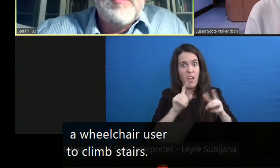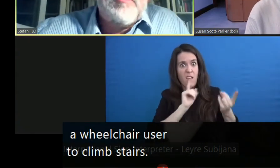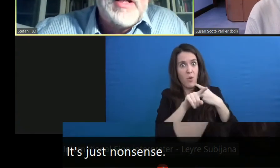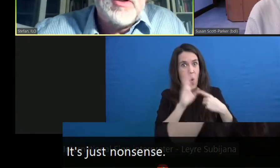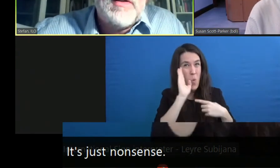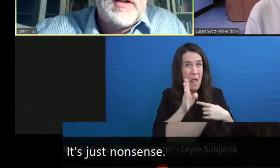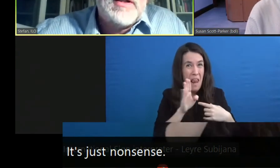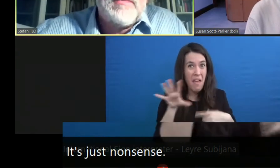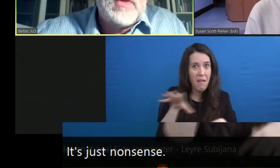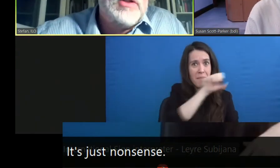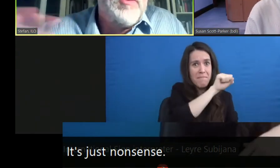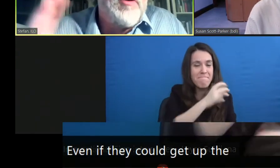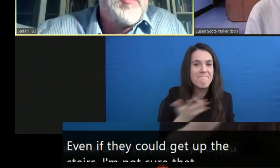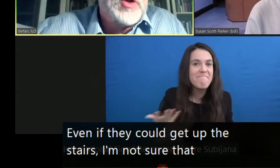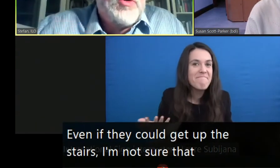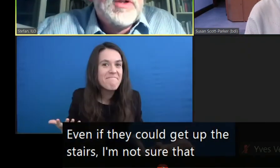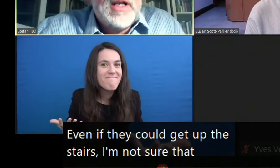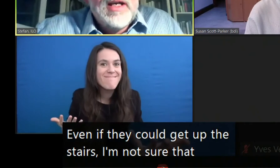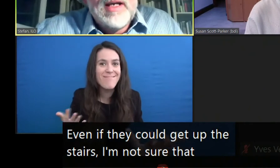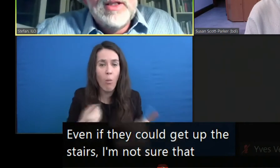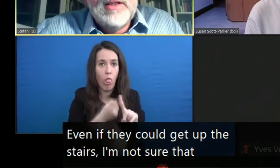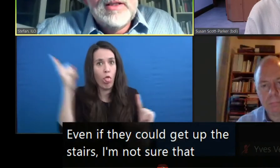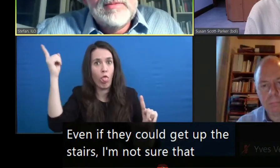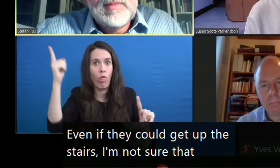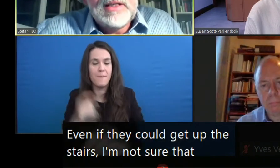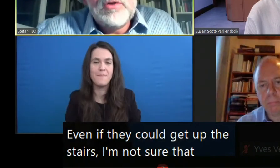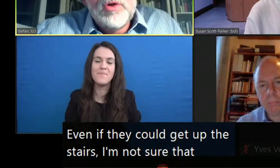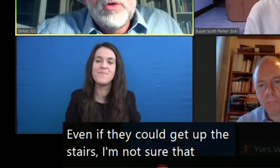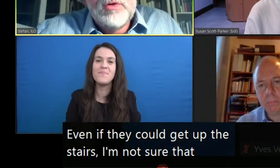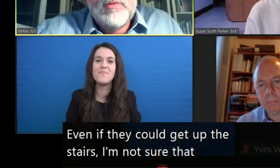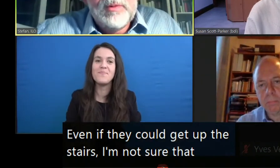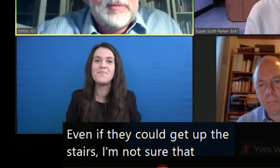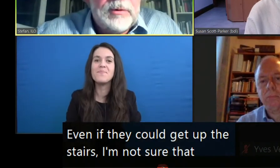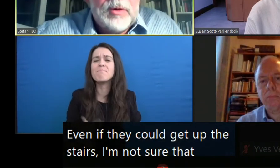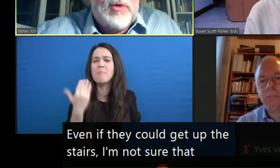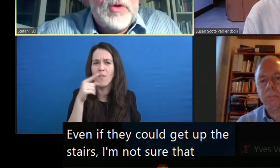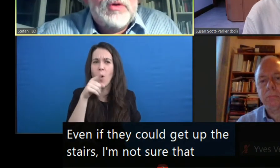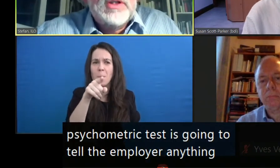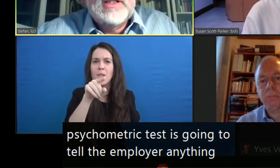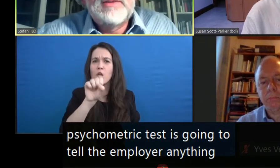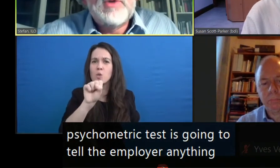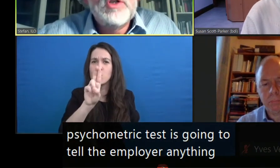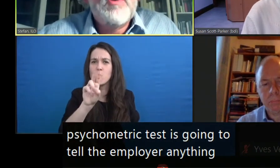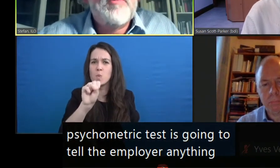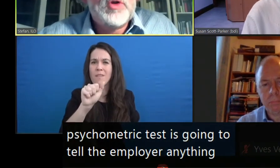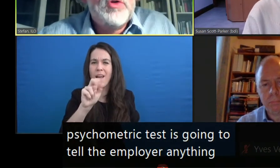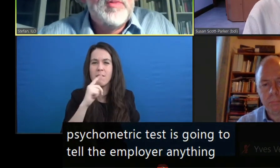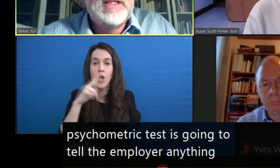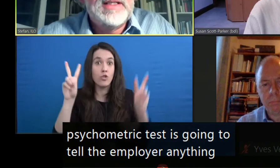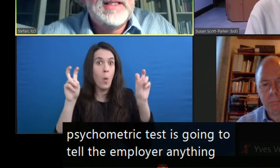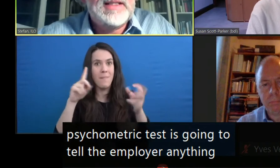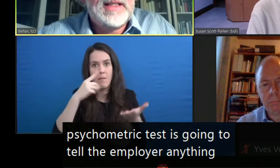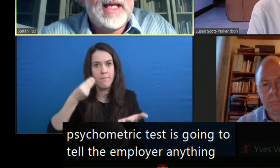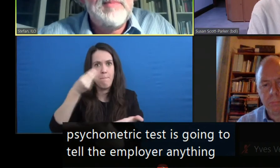If you've mentioned the issue of procurement, I mean, as you know, well, as you both know, the whole issue of